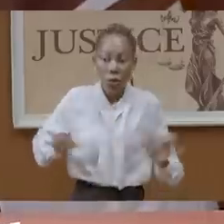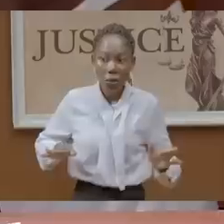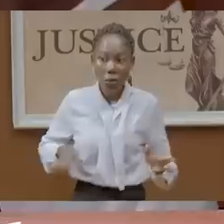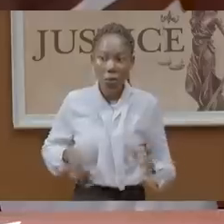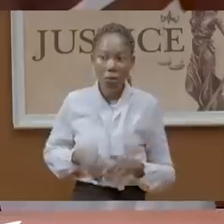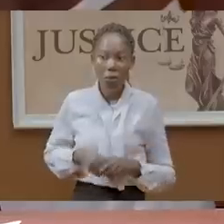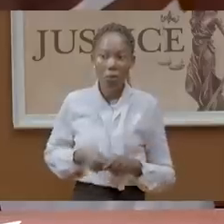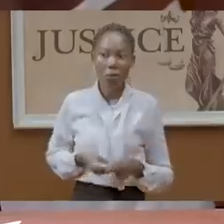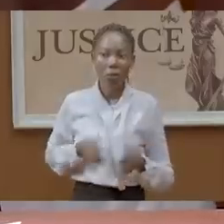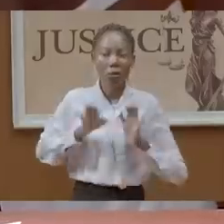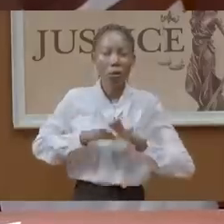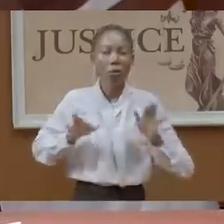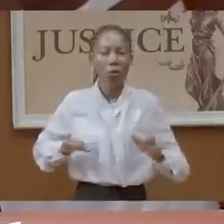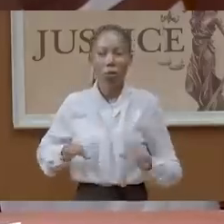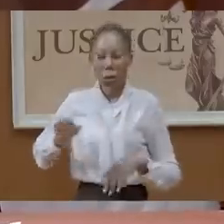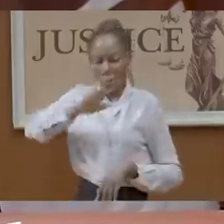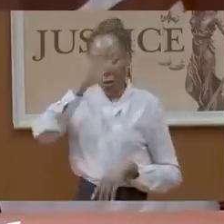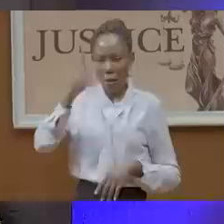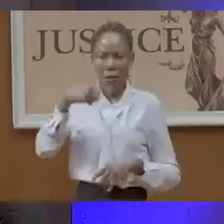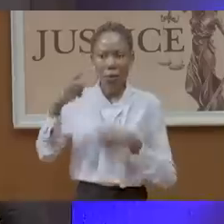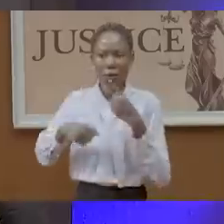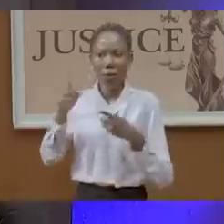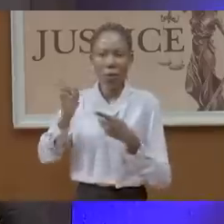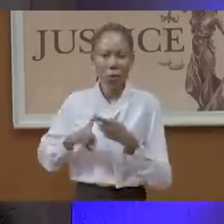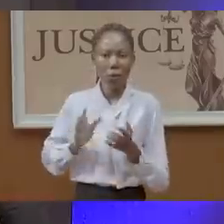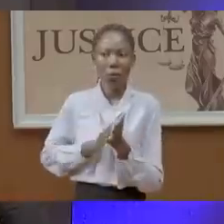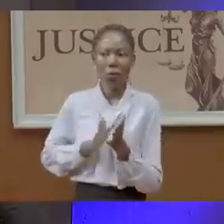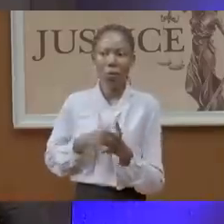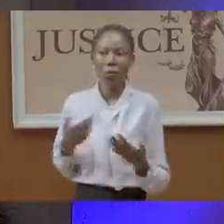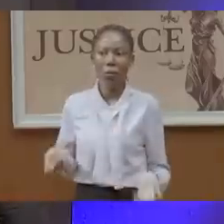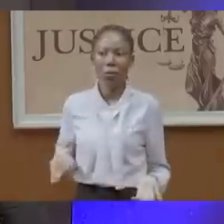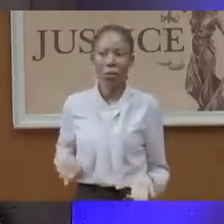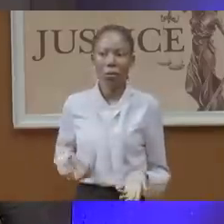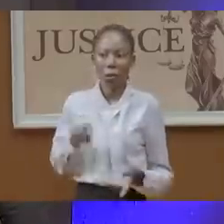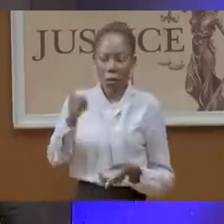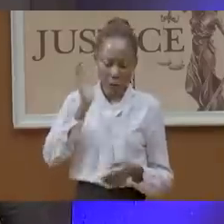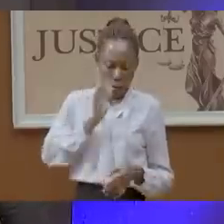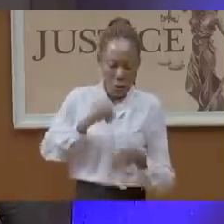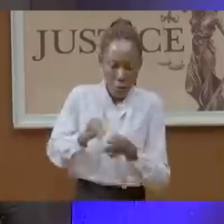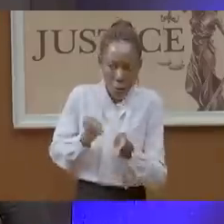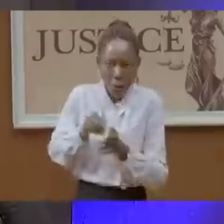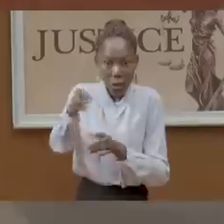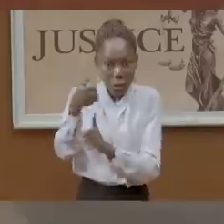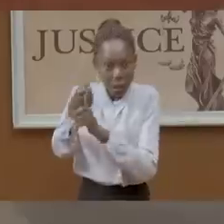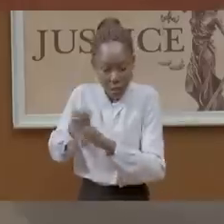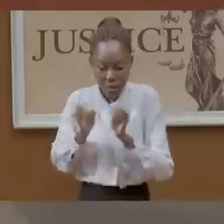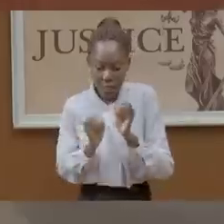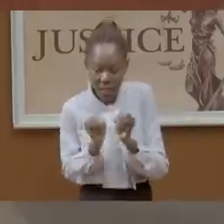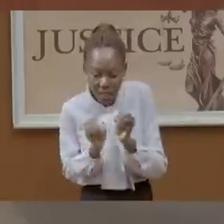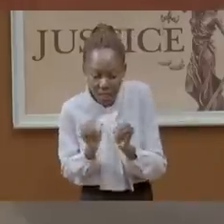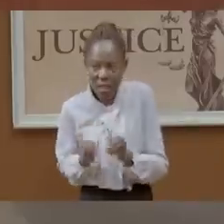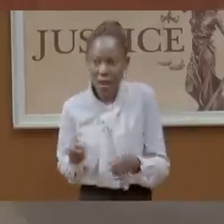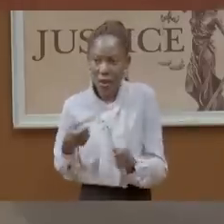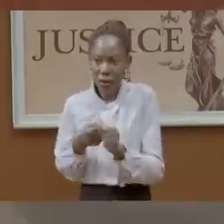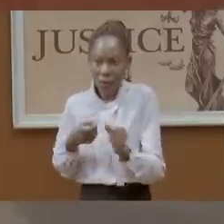I formed Labest School, Labi and Esther School. In the city room, I'll try to gather some children in the neighborhood. Come and join. None of my